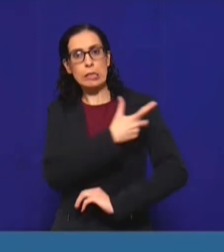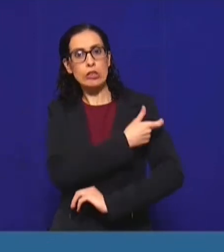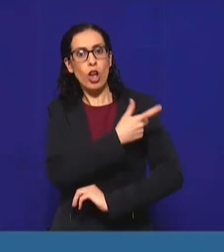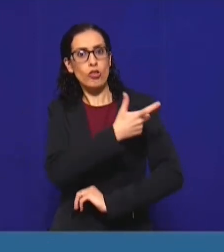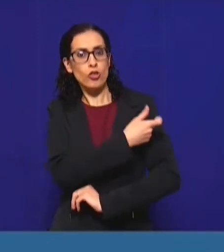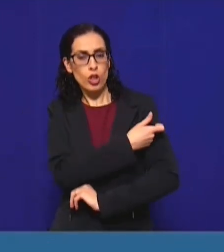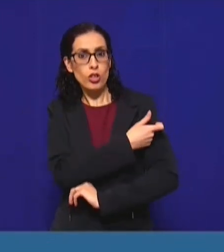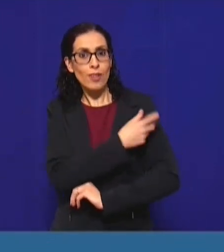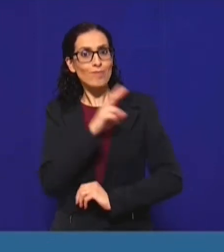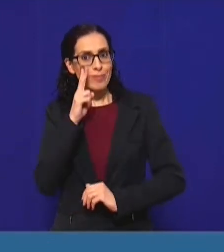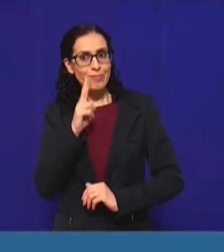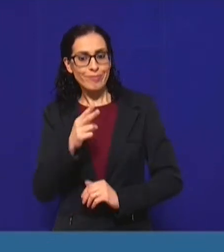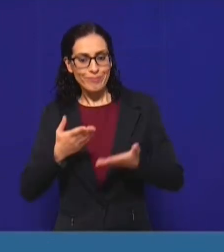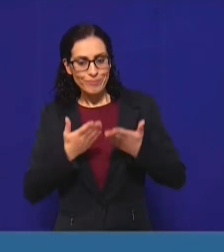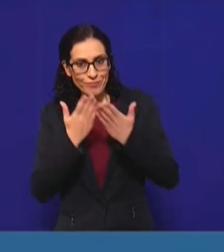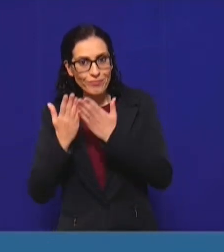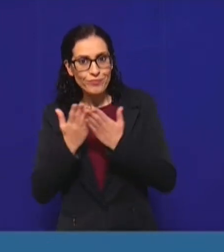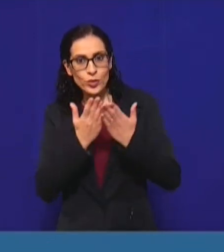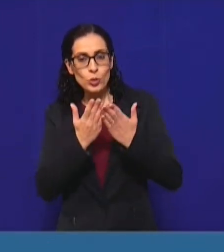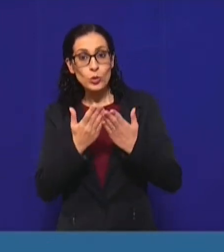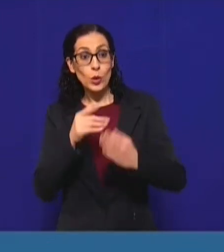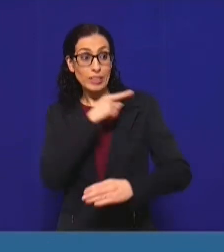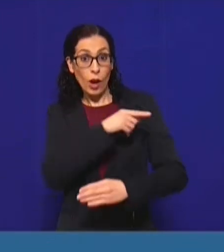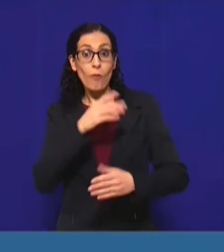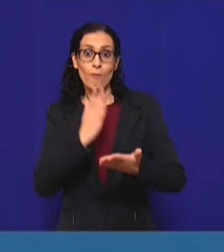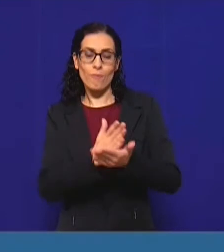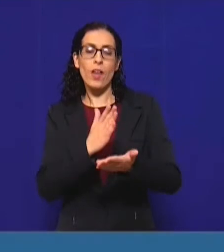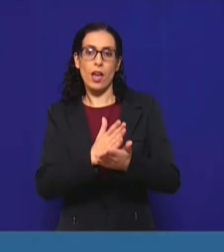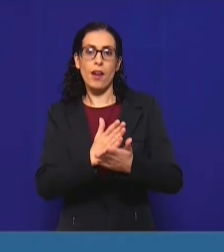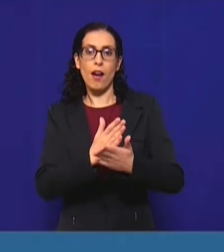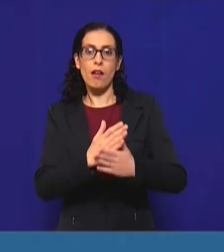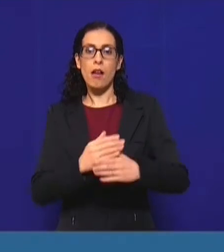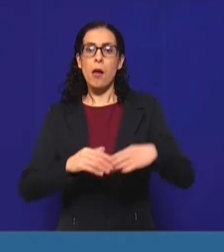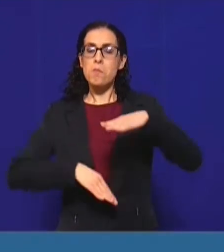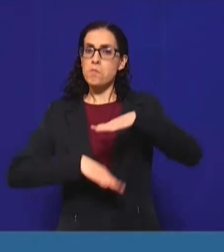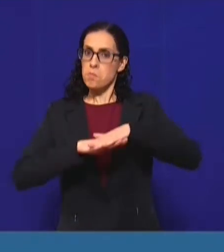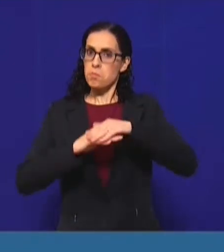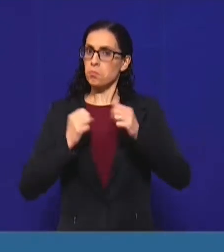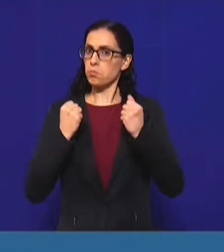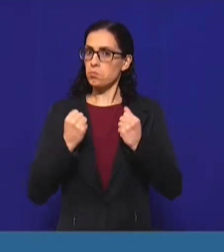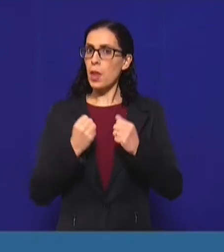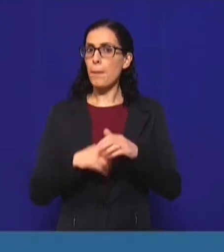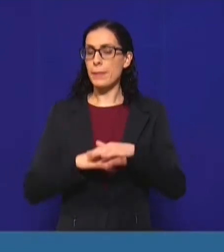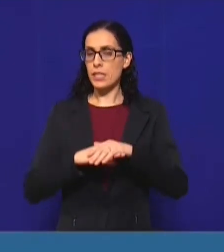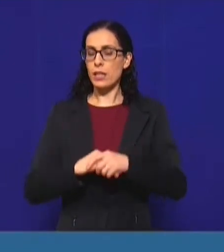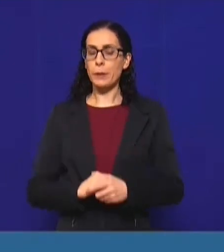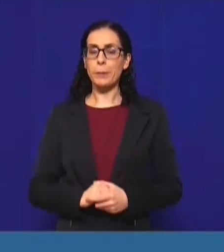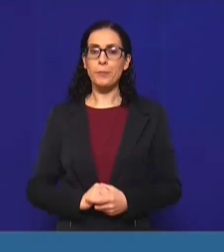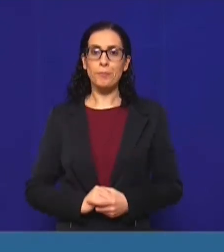iktar studji li qed joħorġu kemm huma effettivi dawn it-tilqim kollha kemm huma.